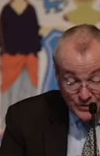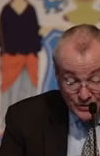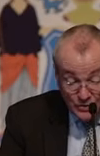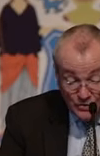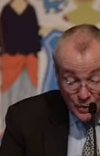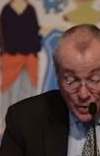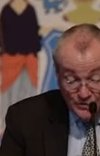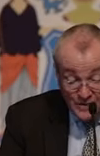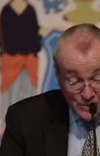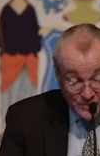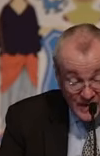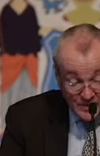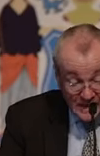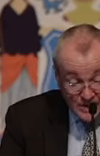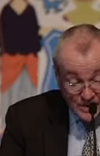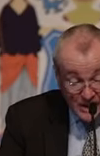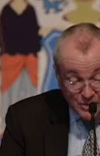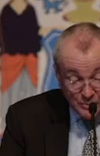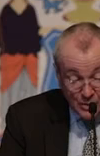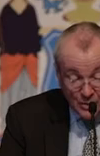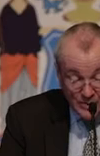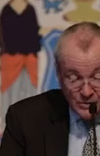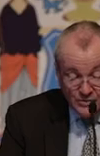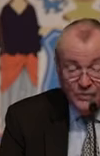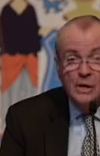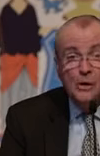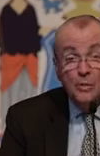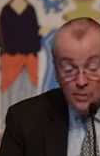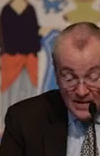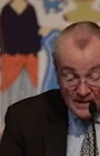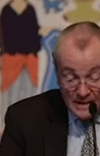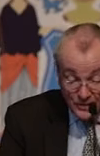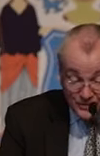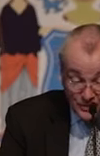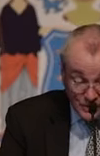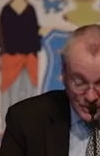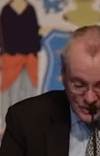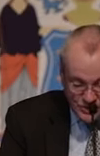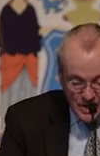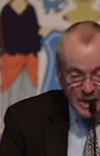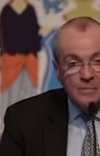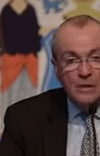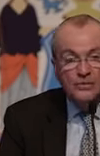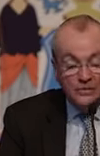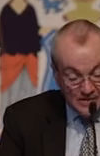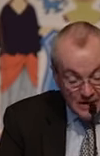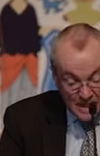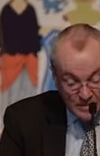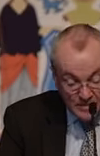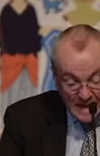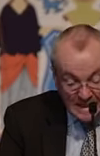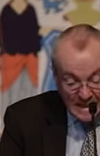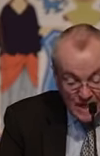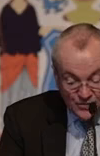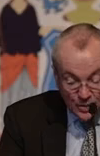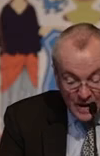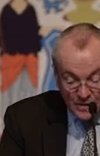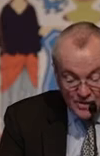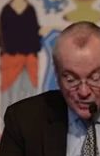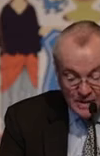eligible students who hold federal family education program loans or privately held student loans may receive a minimum 90